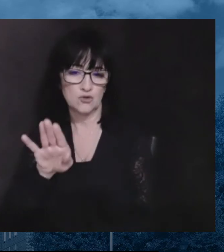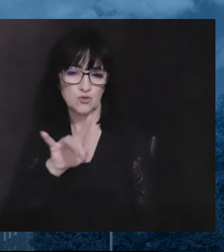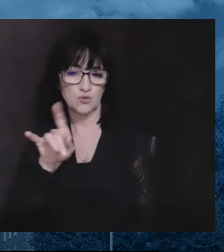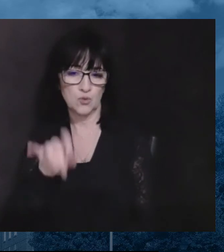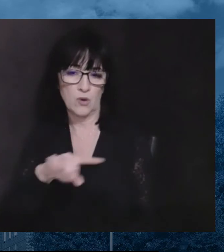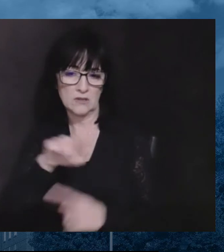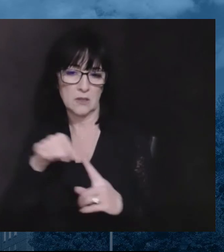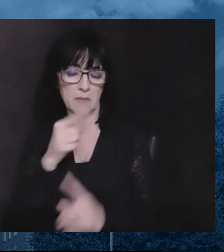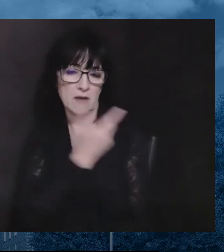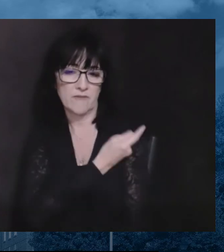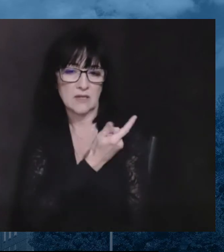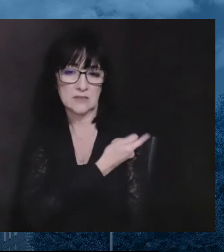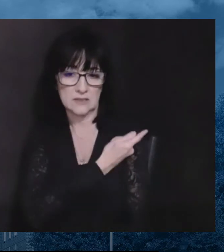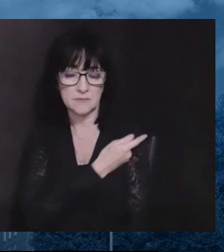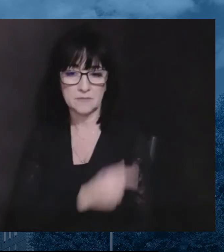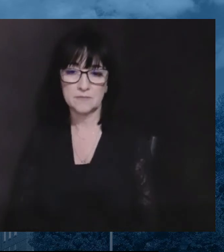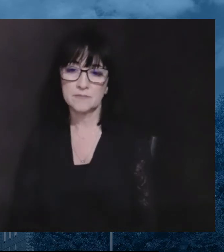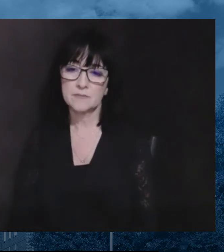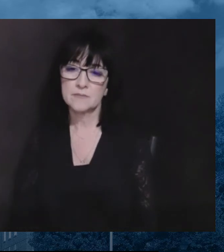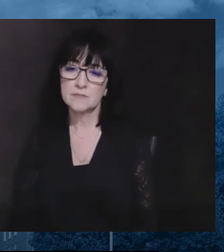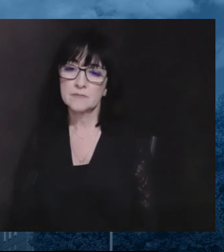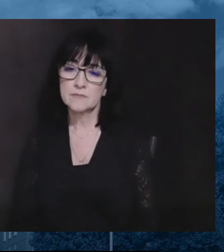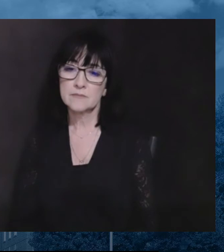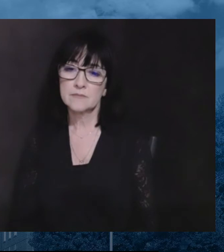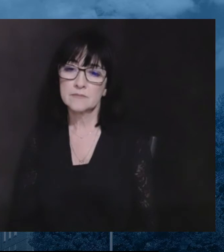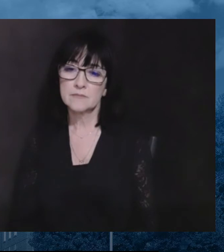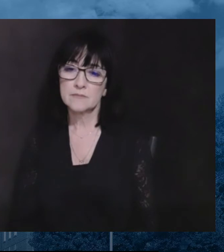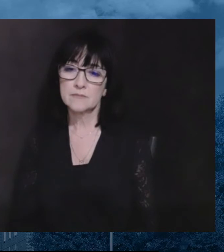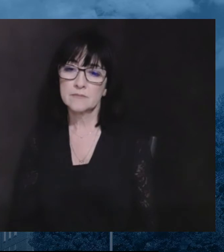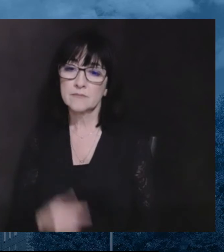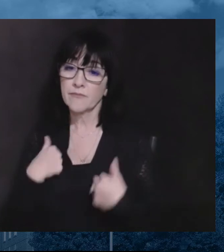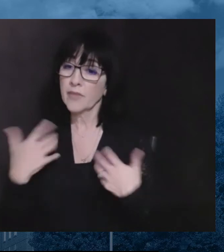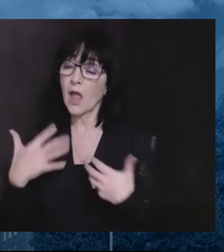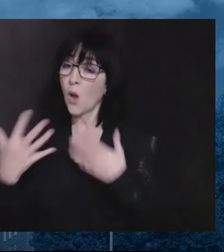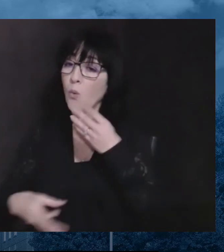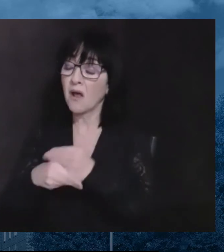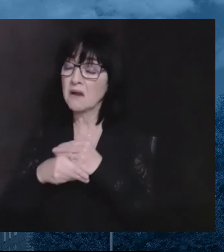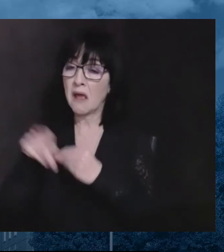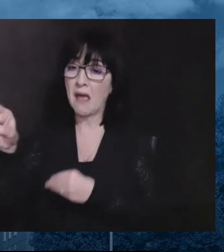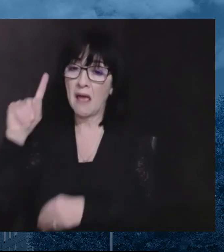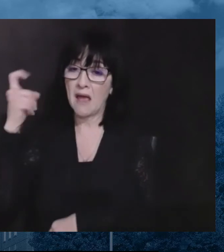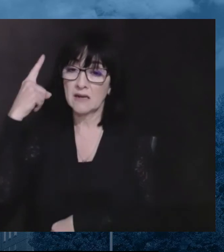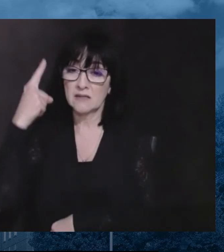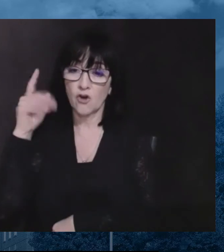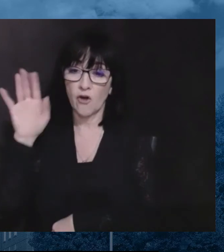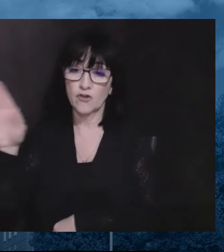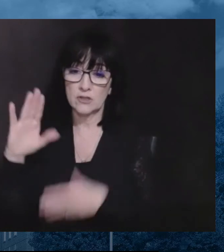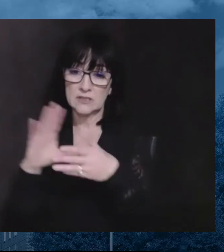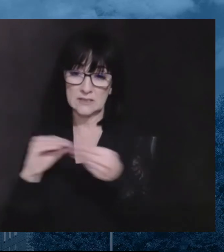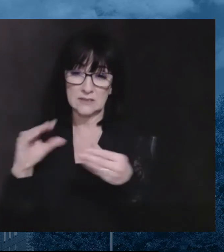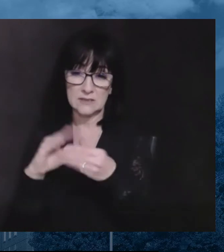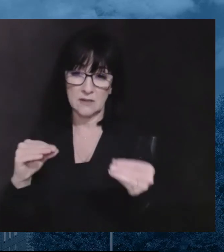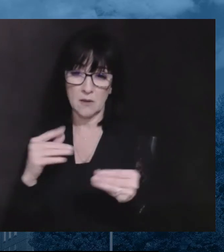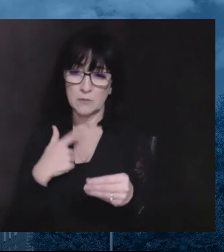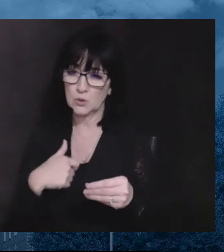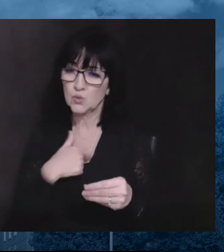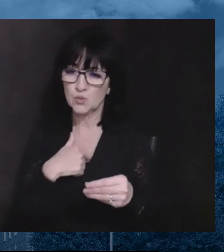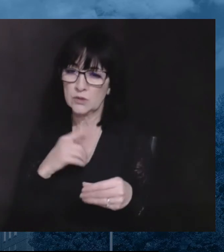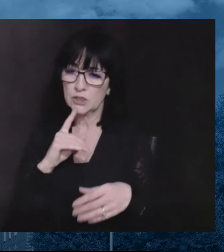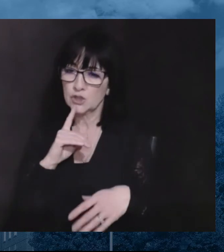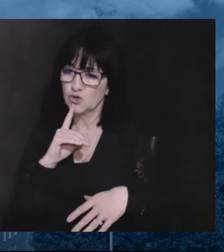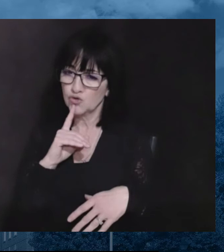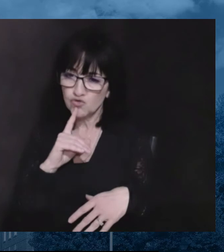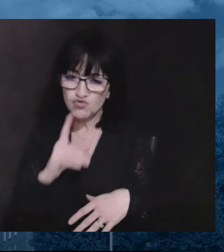Yeah, really I just want to add on to what the governor said. I mean, we're really building on an existing